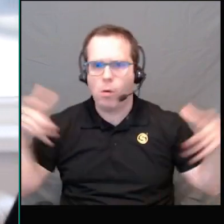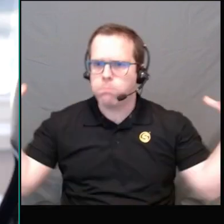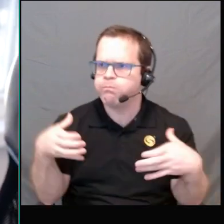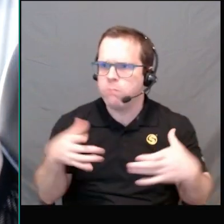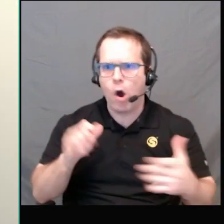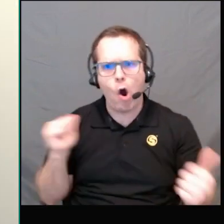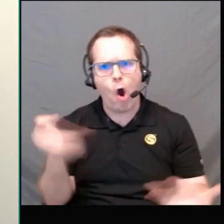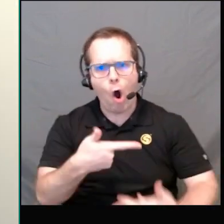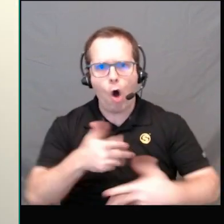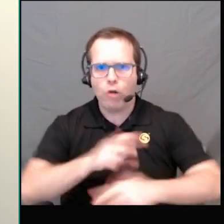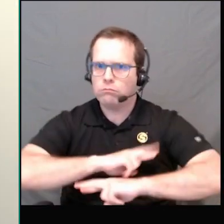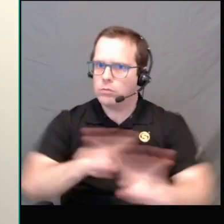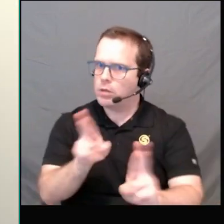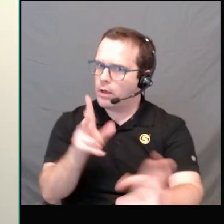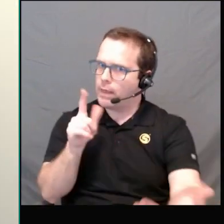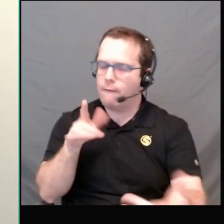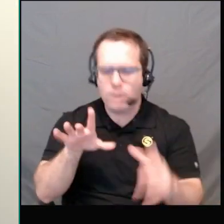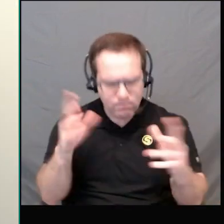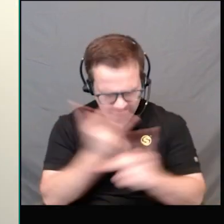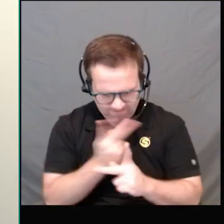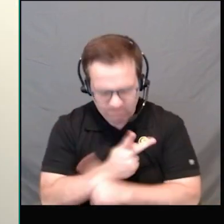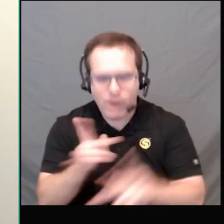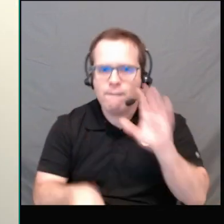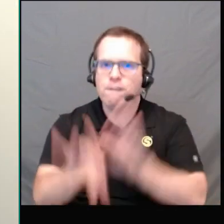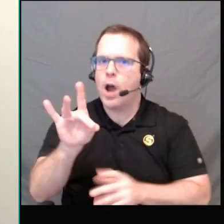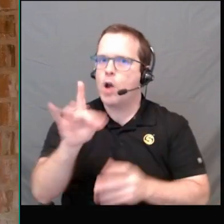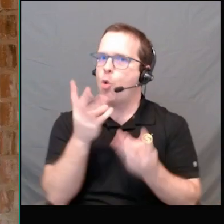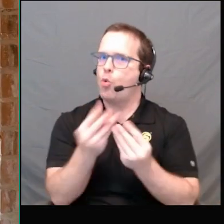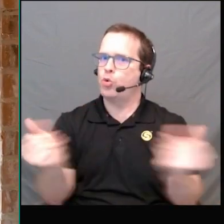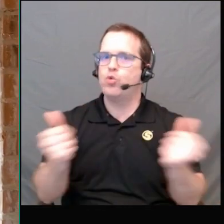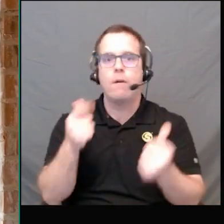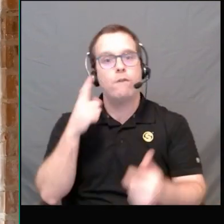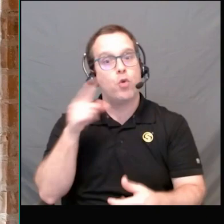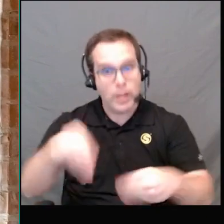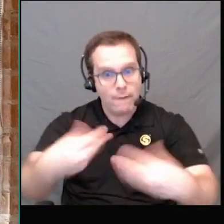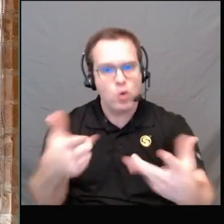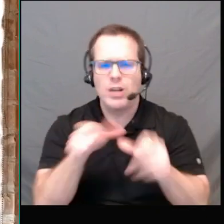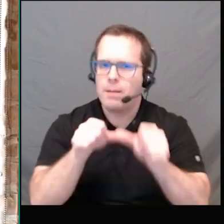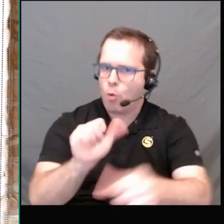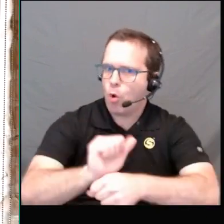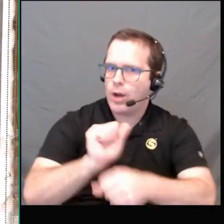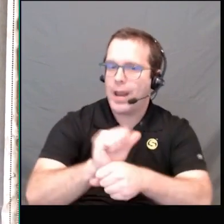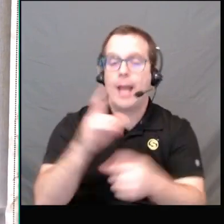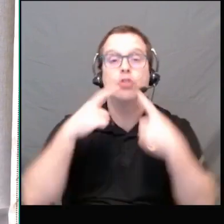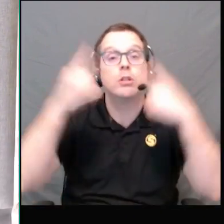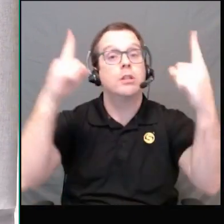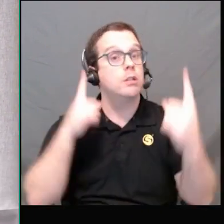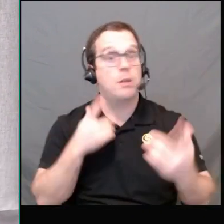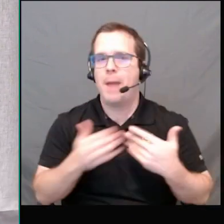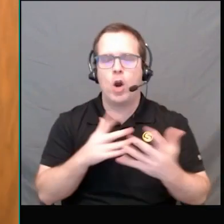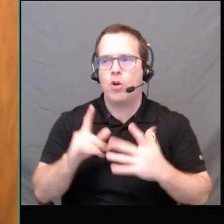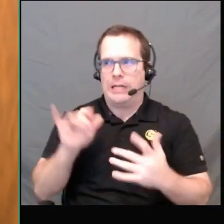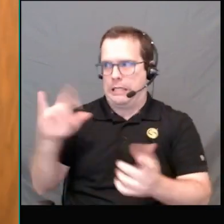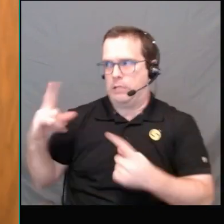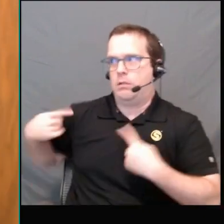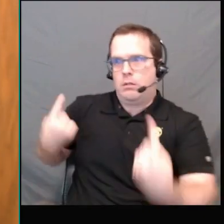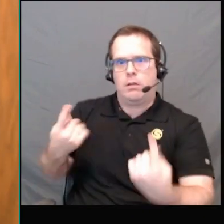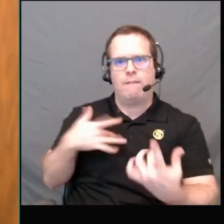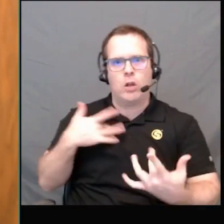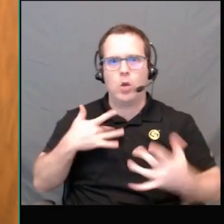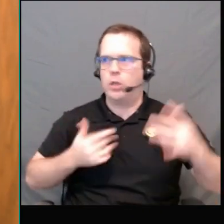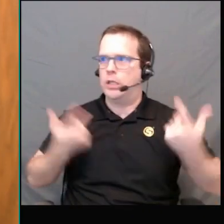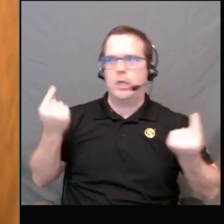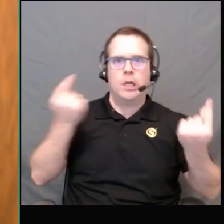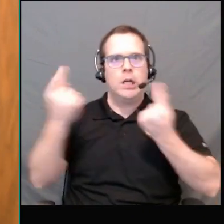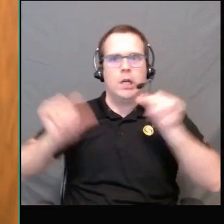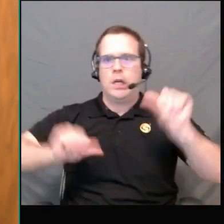finding solutions to enable you to keep doing work and succeed amongst all of the uncertainty that was gripping the planet. And that's what Team